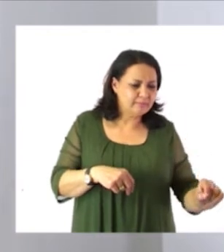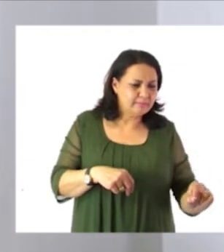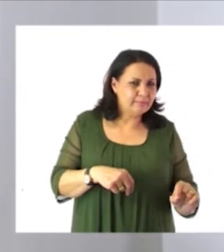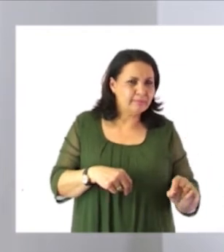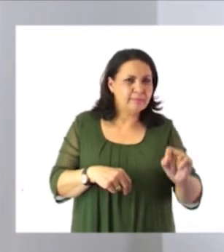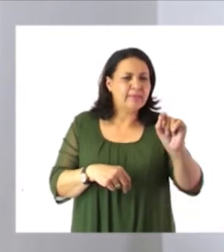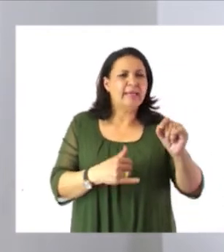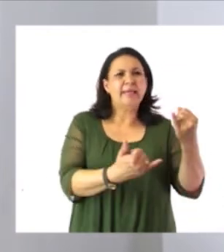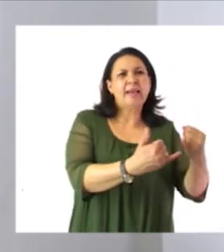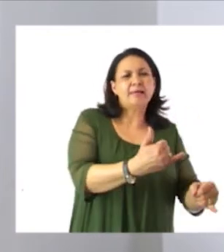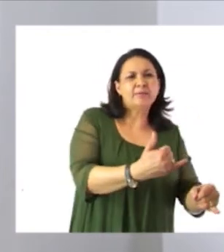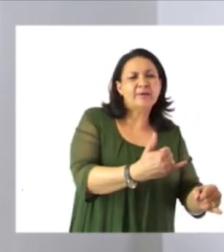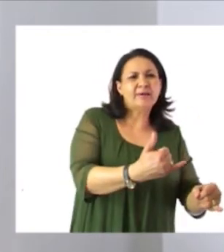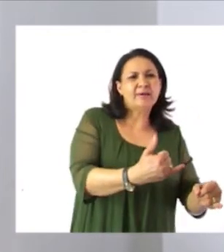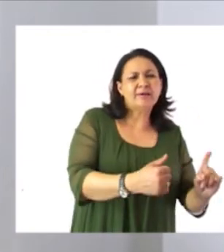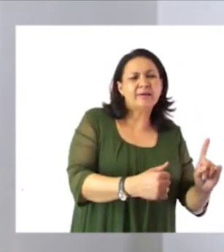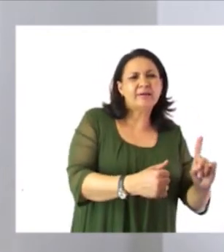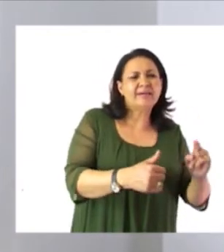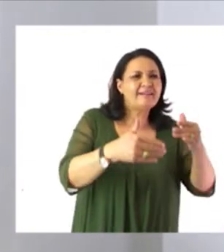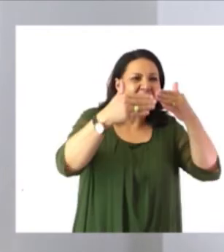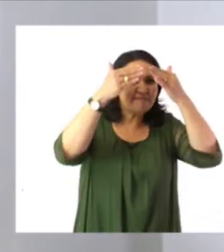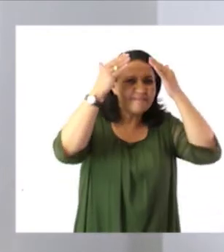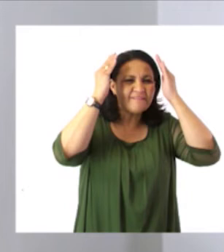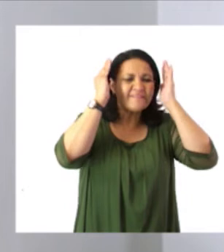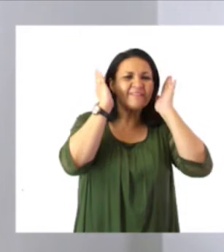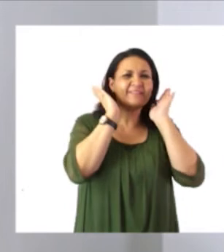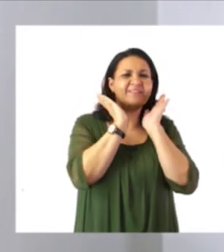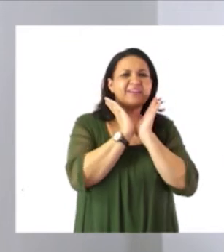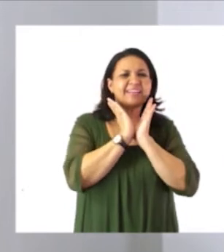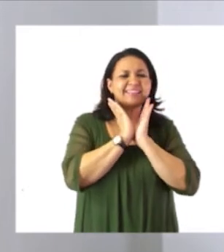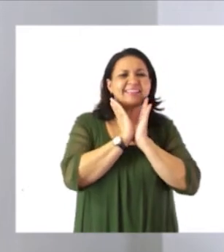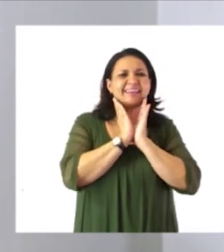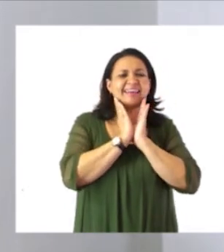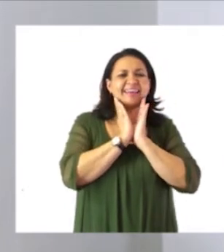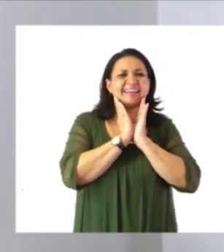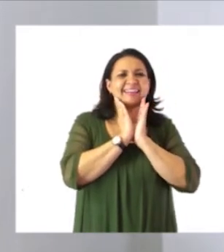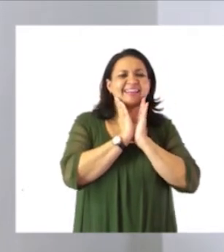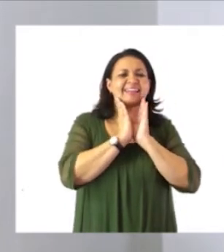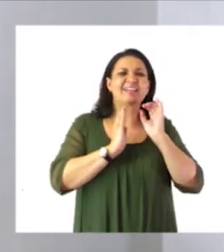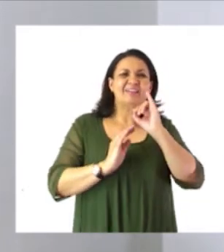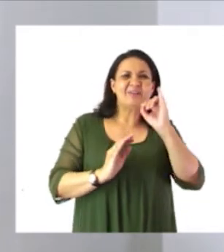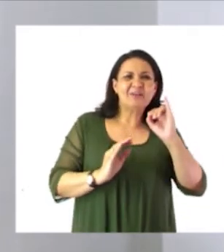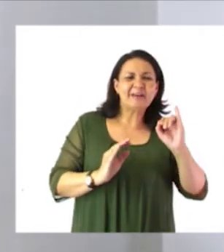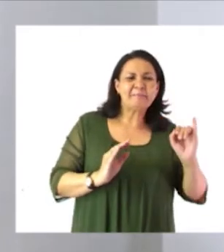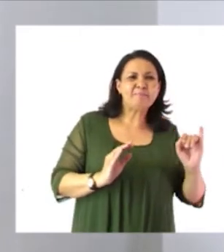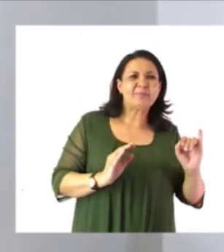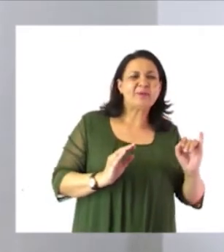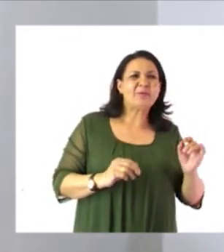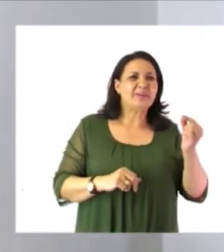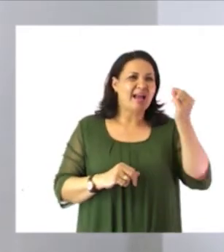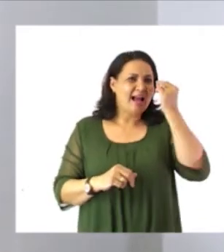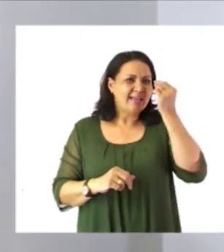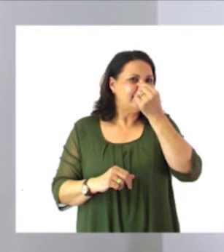The last one. Yes, of course, it's the head that is missing. Can you draw the head